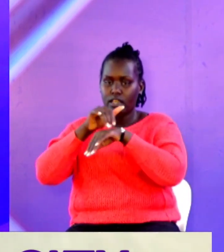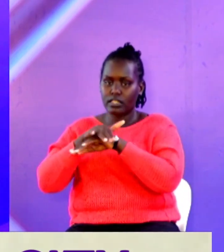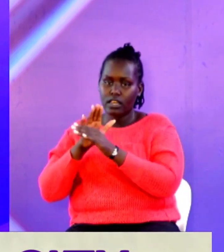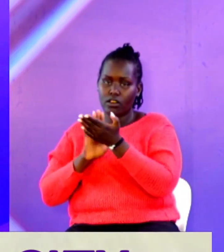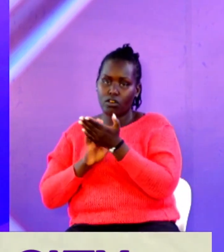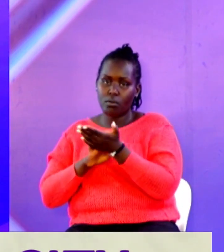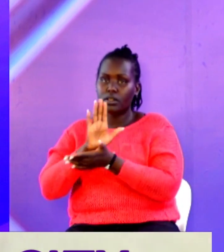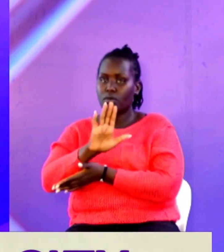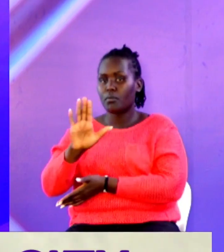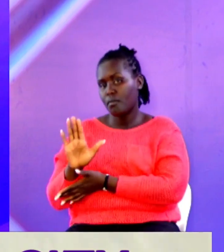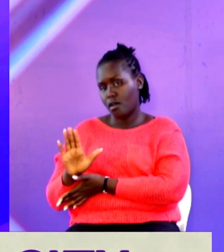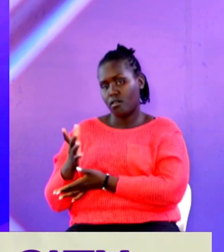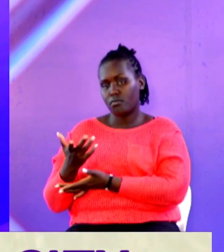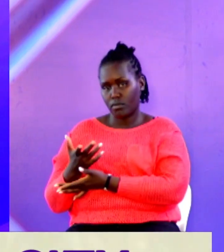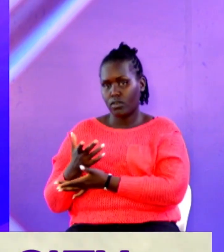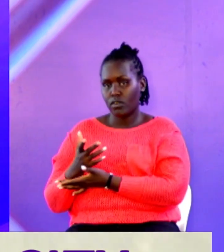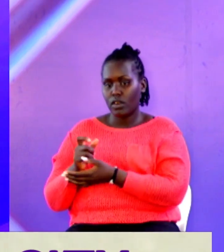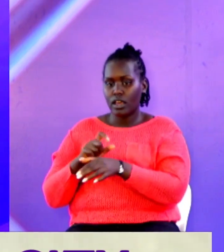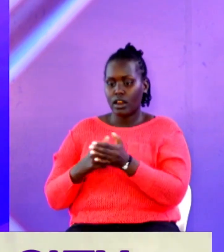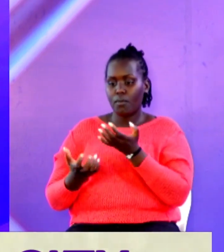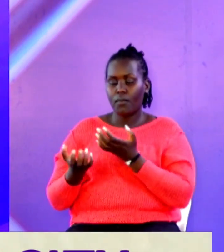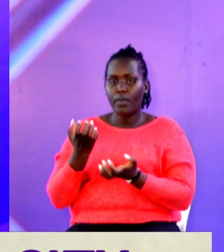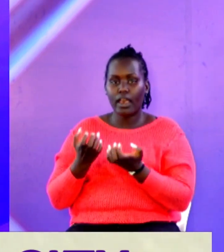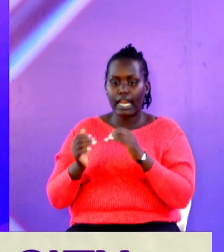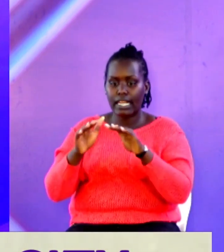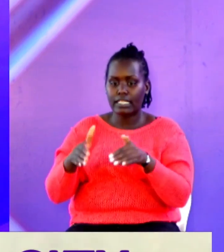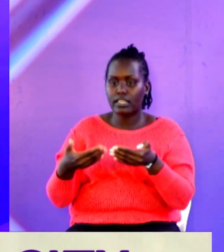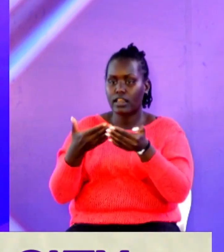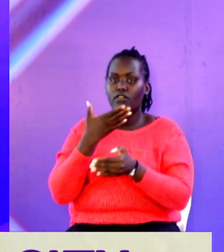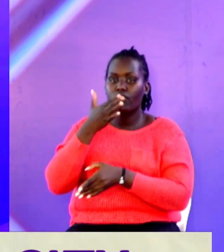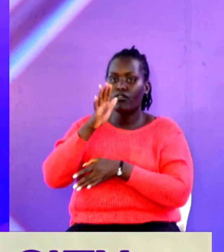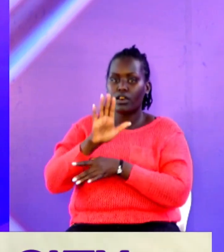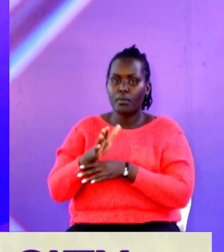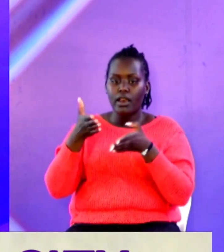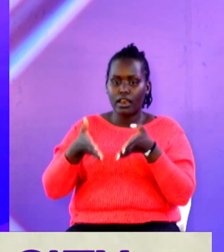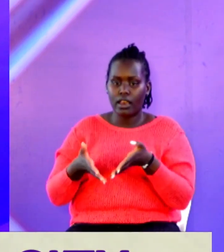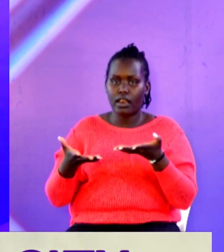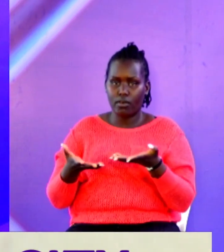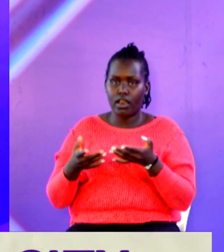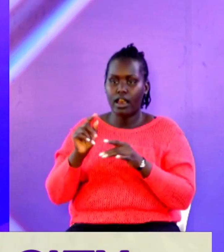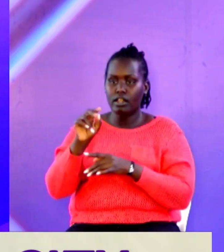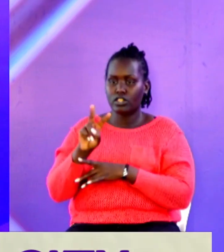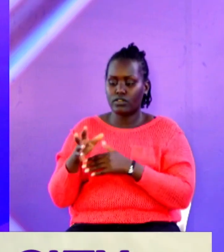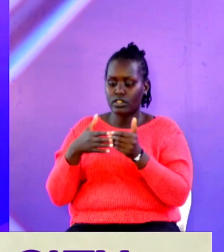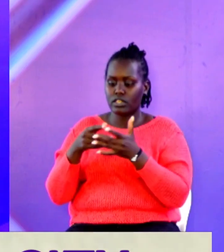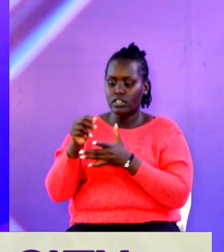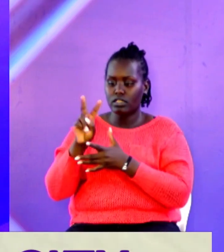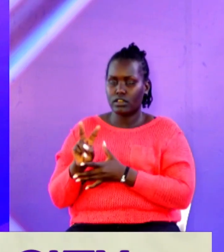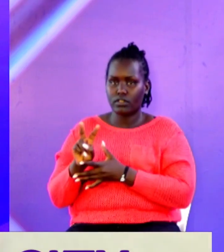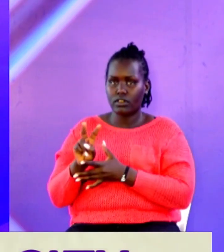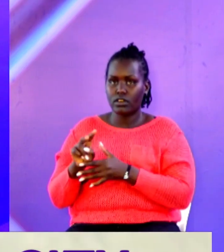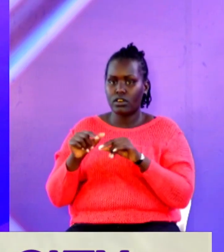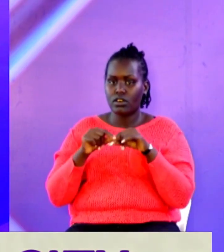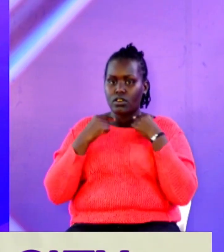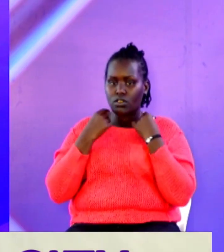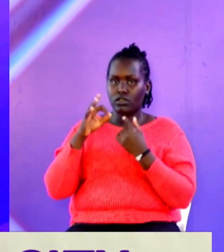comments as we analyze and we give you feedback right here on air. I've been your host,